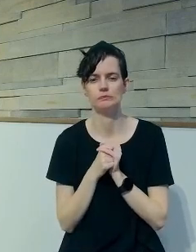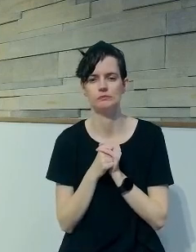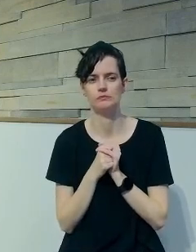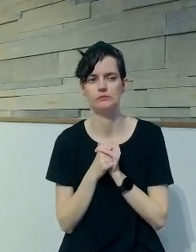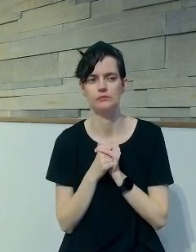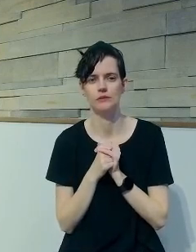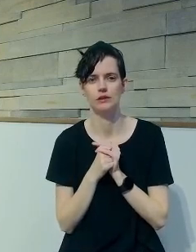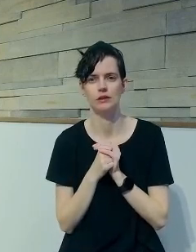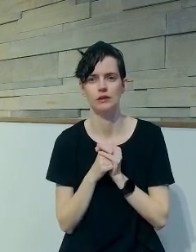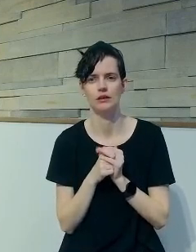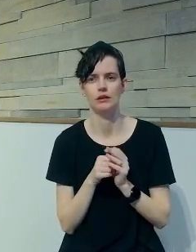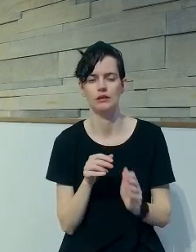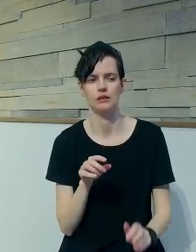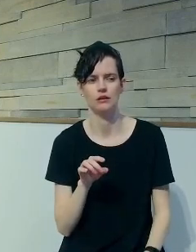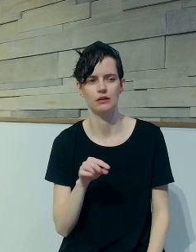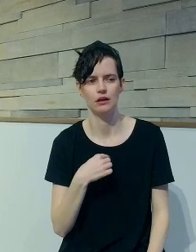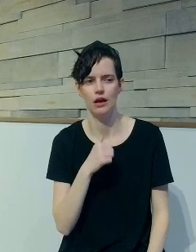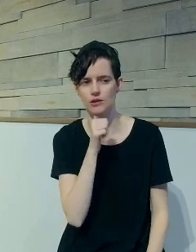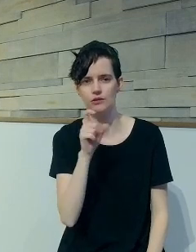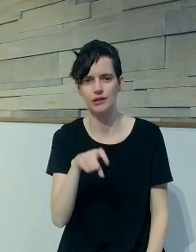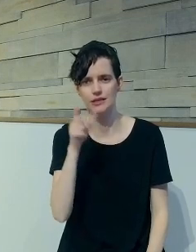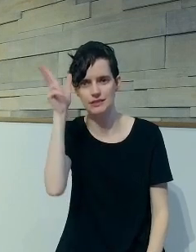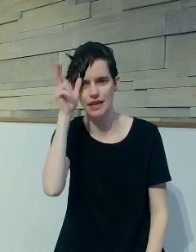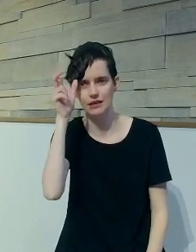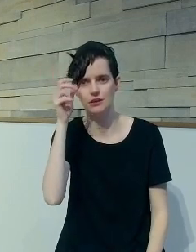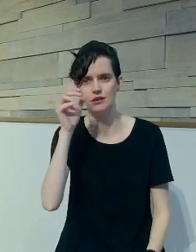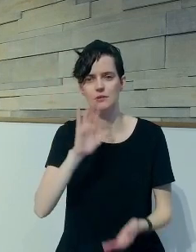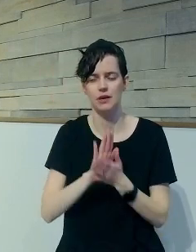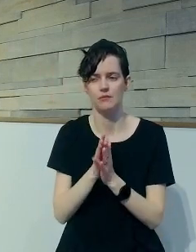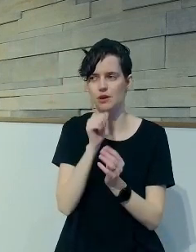I don't need Satan to be disobedient to God.